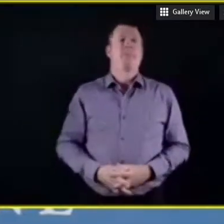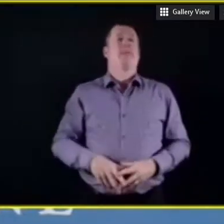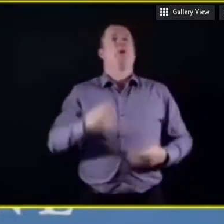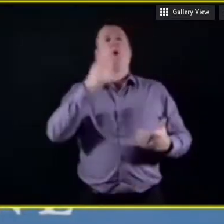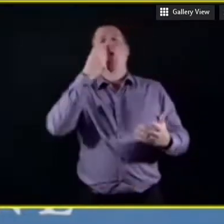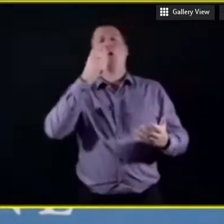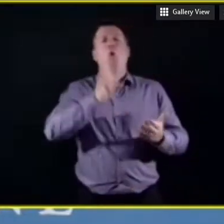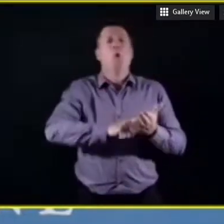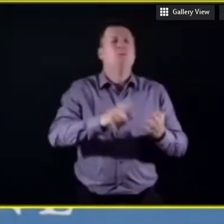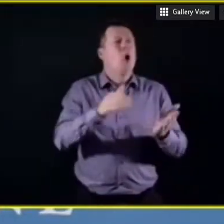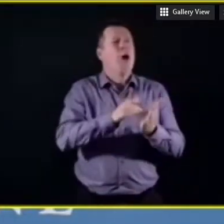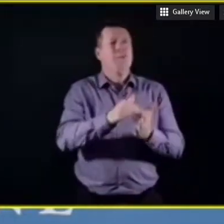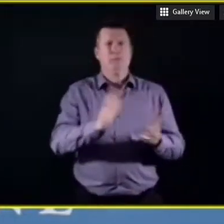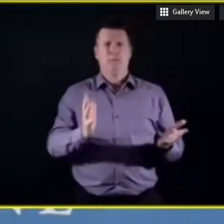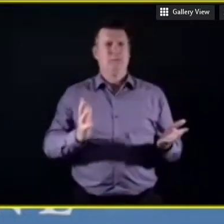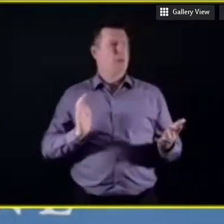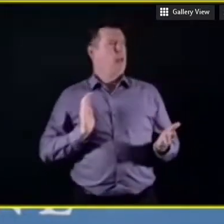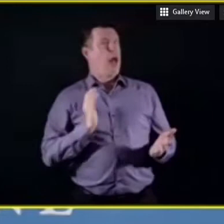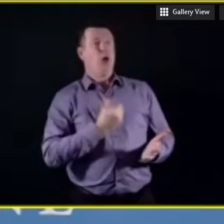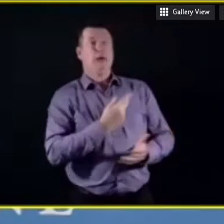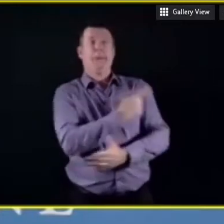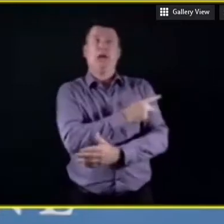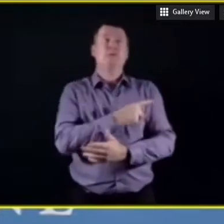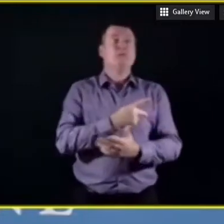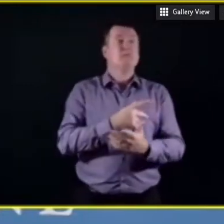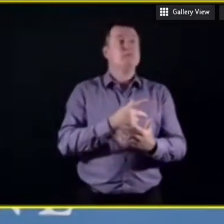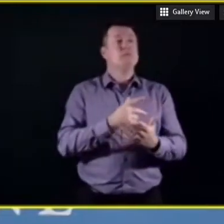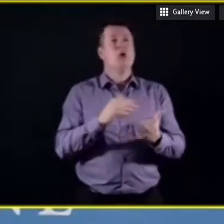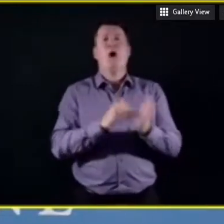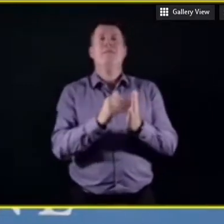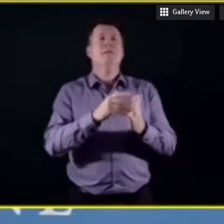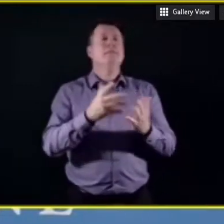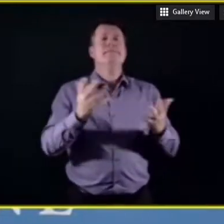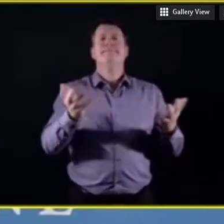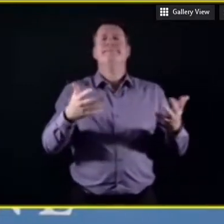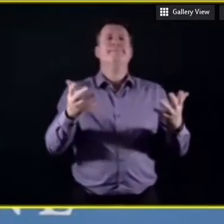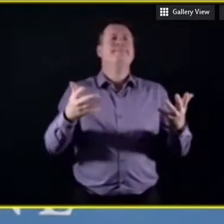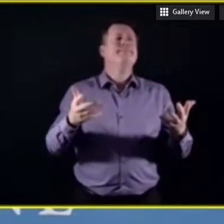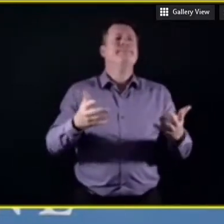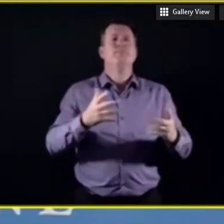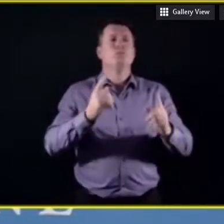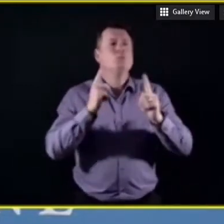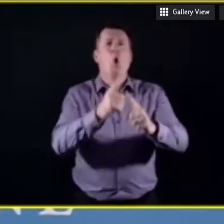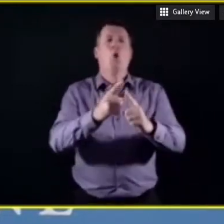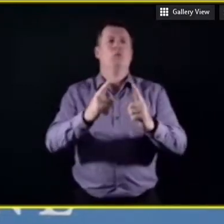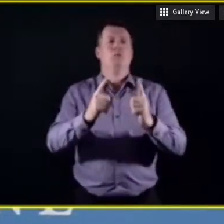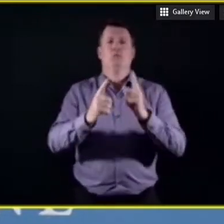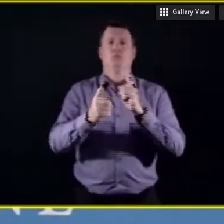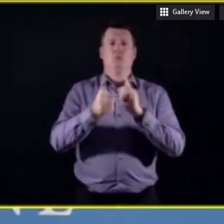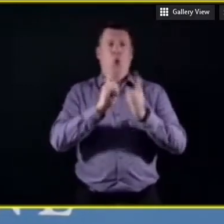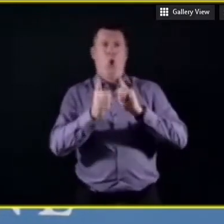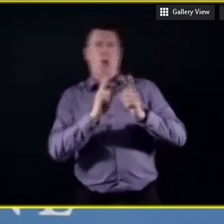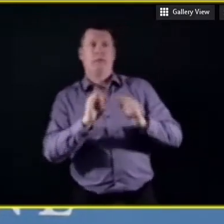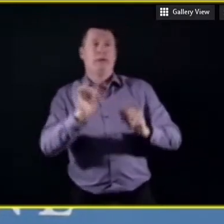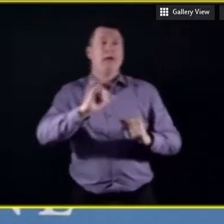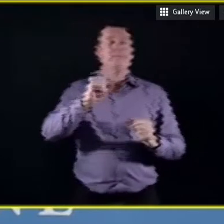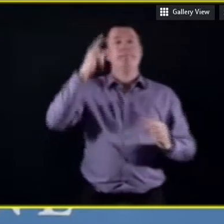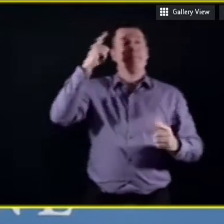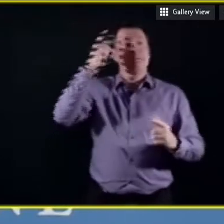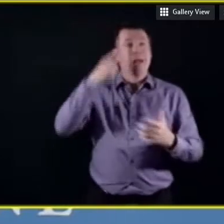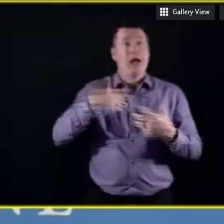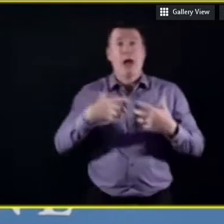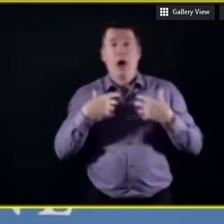even when they're with us face-to-face. A detailed physical exam isn't really a huge part of that assessment. So we think that video visits are going